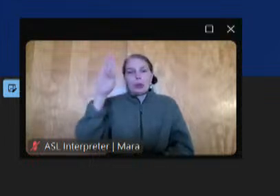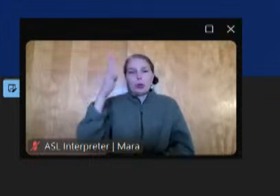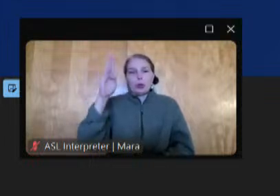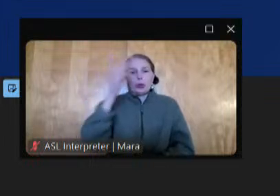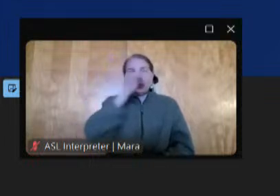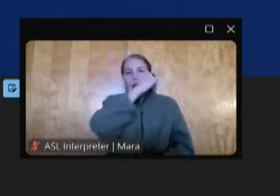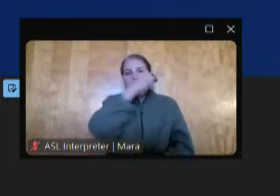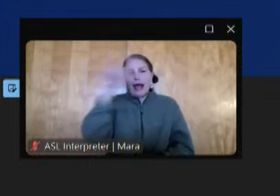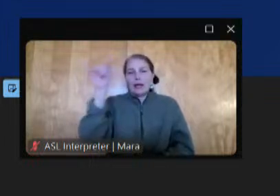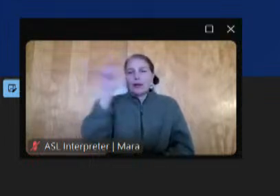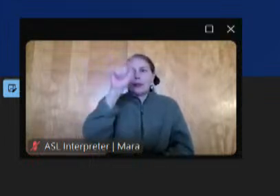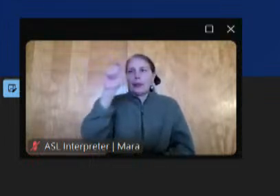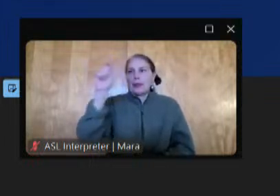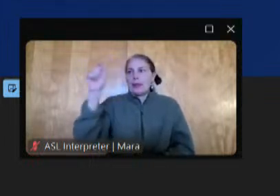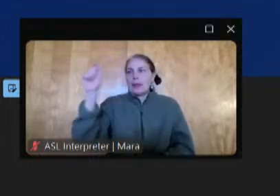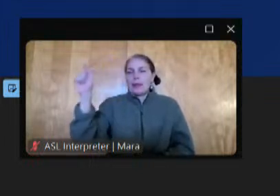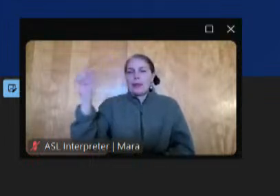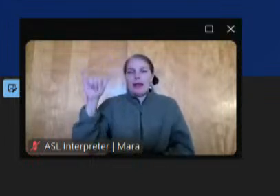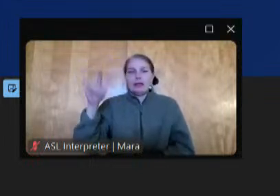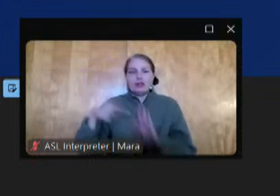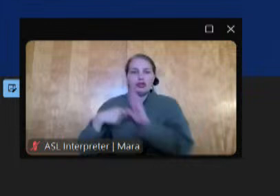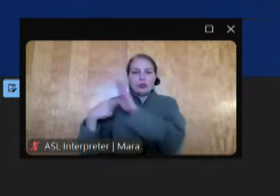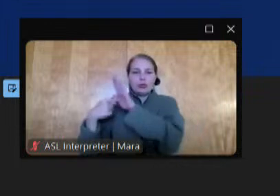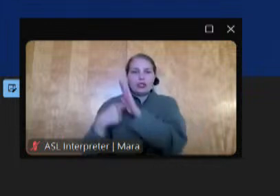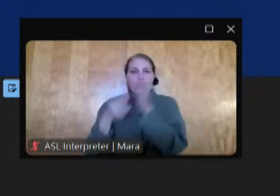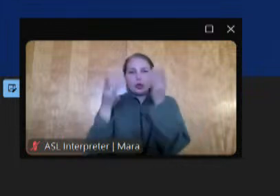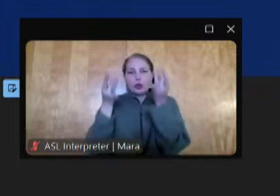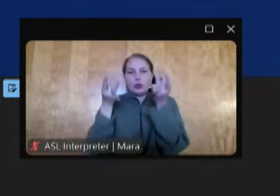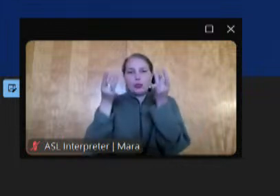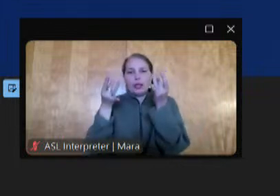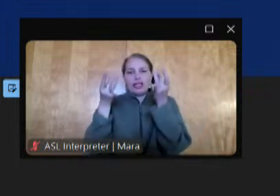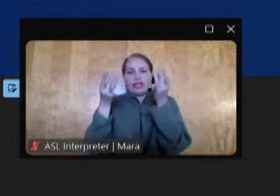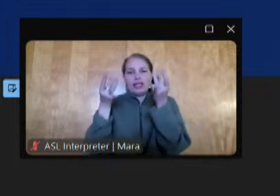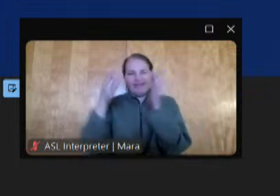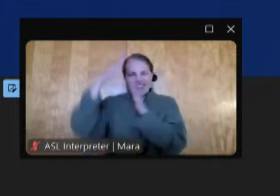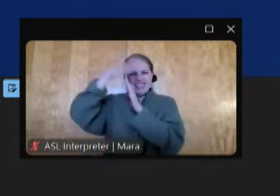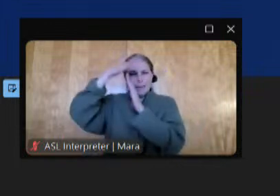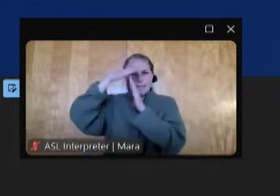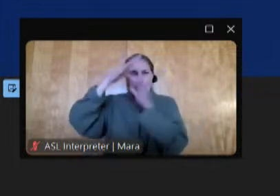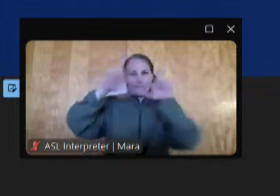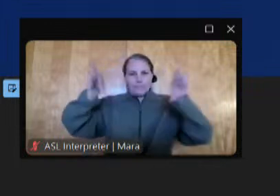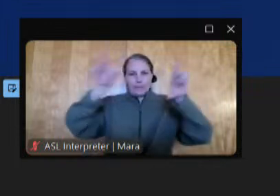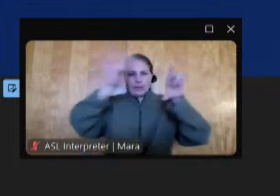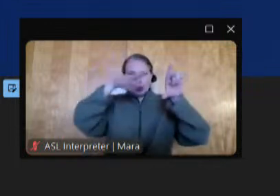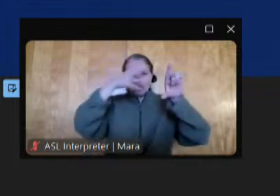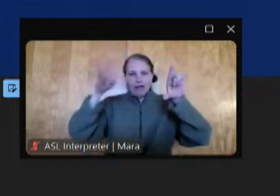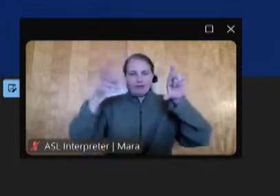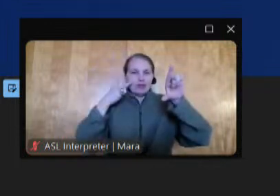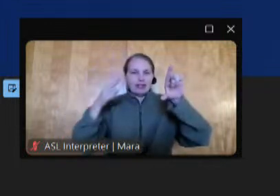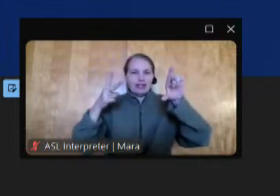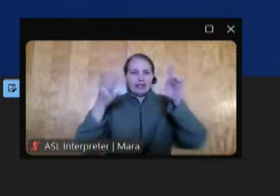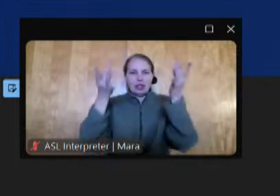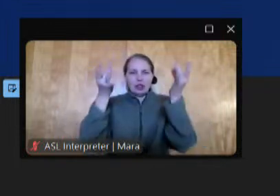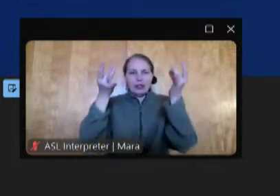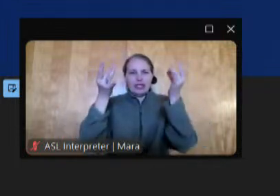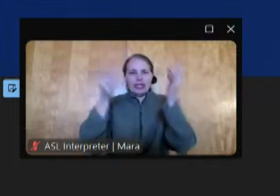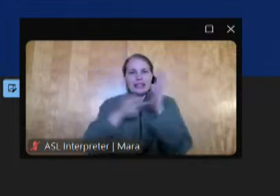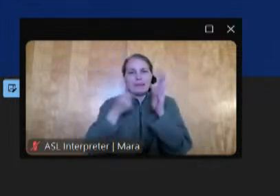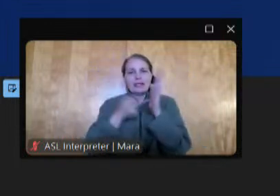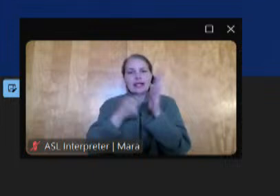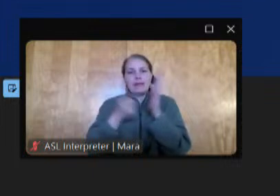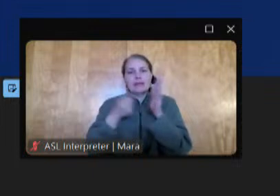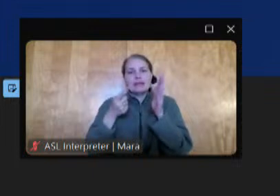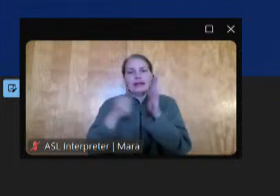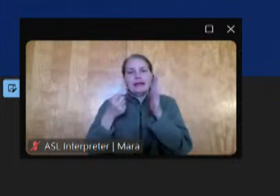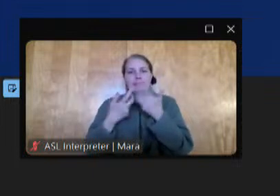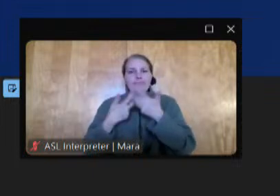that represents the humidity in the air, and sometimes the monitors respond to that, uh, and doesn't really have